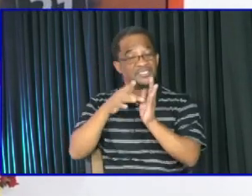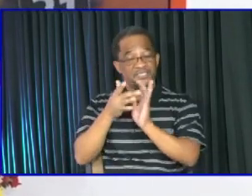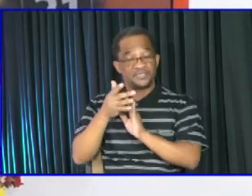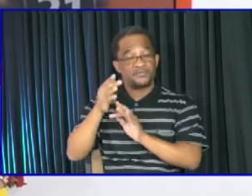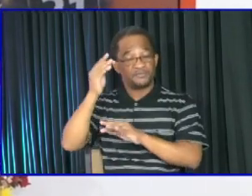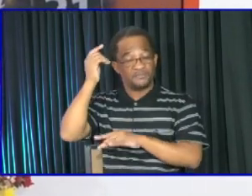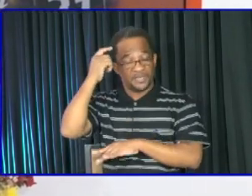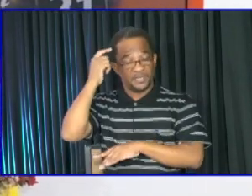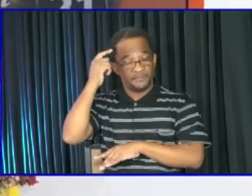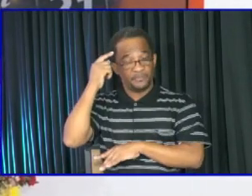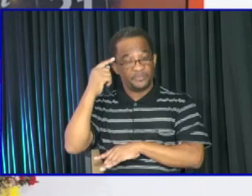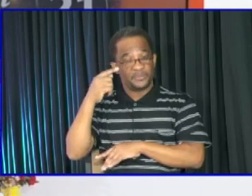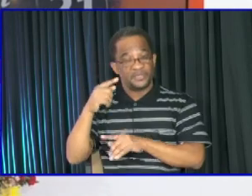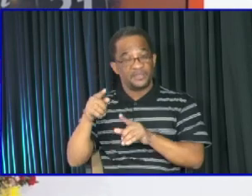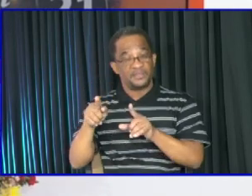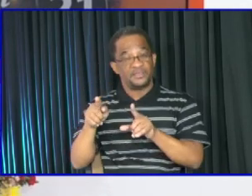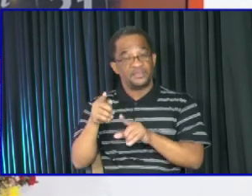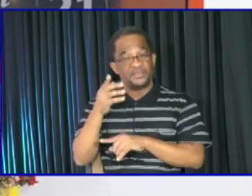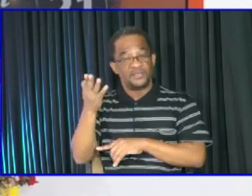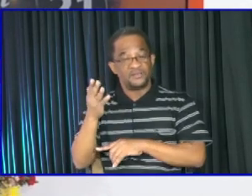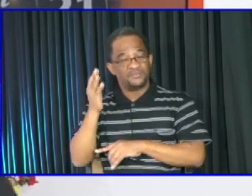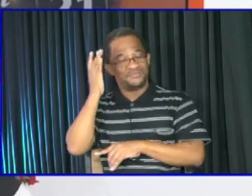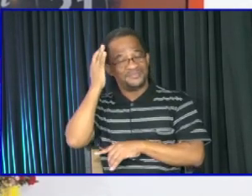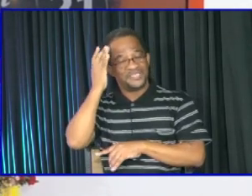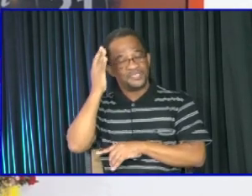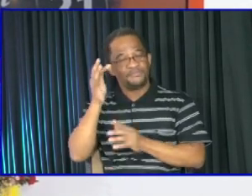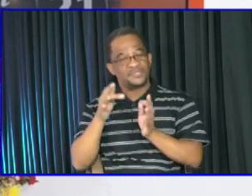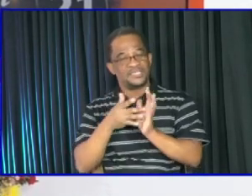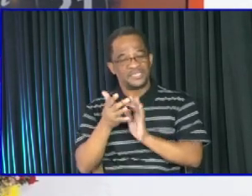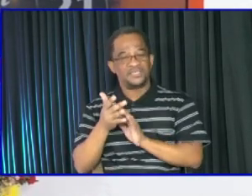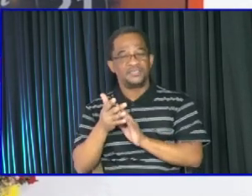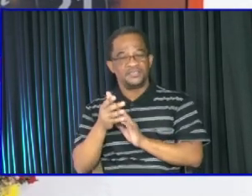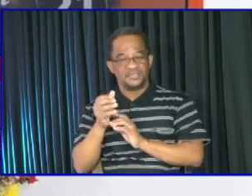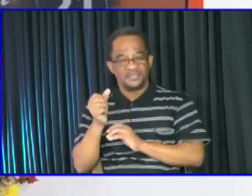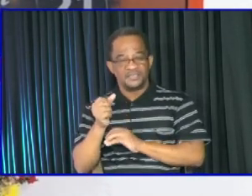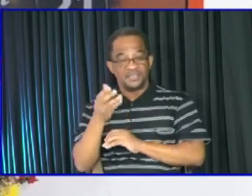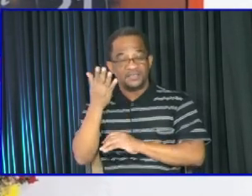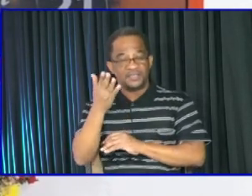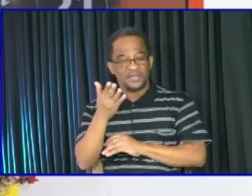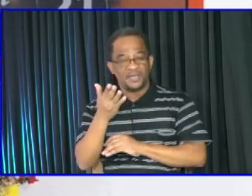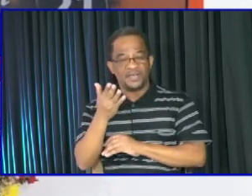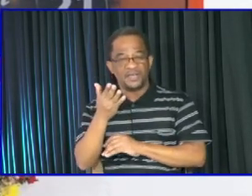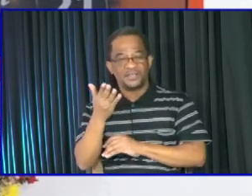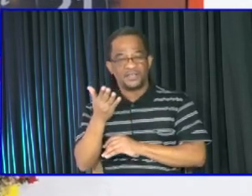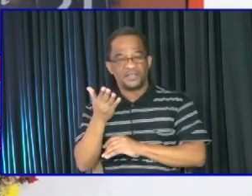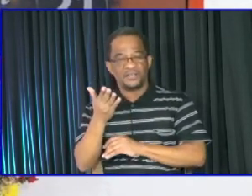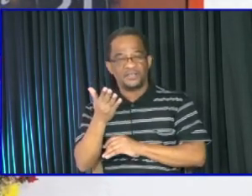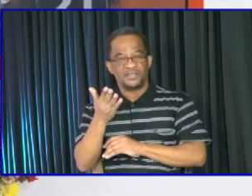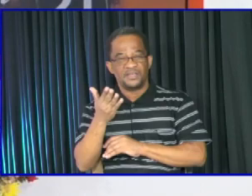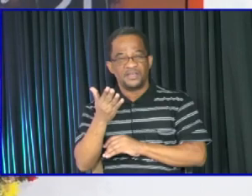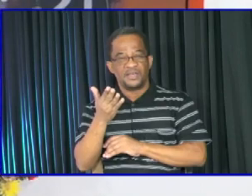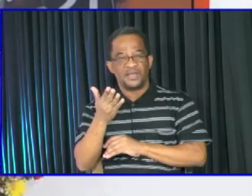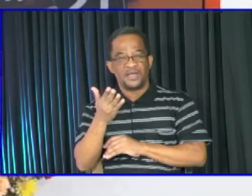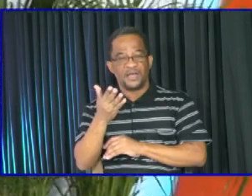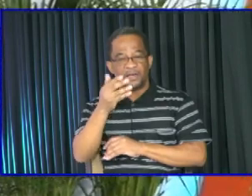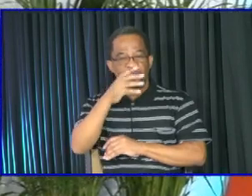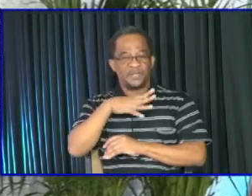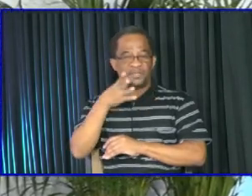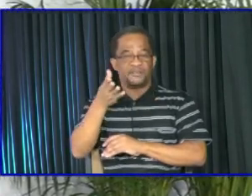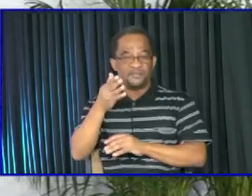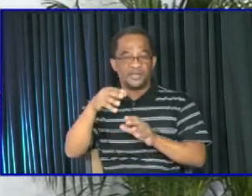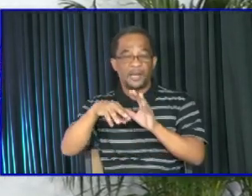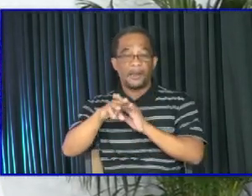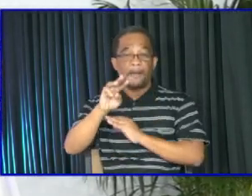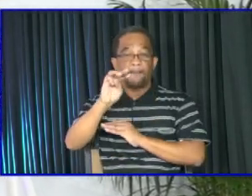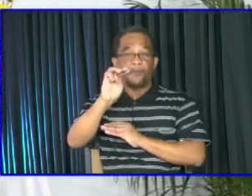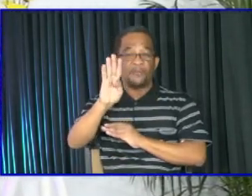saw that there would be a sin-drenched sinner in Montego Bay in need of salvation. He saw